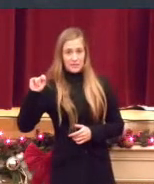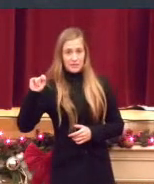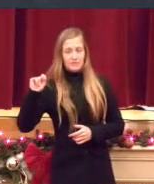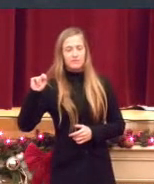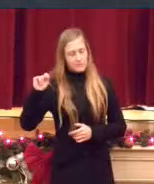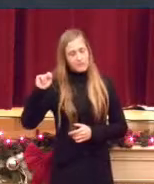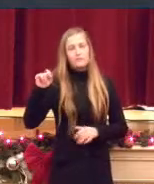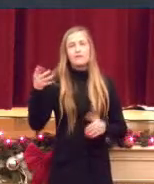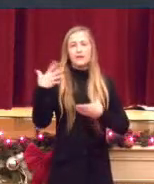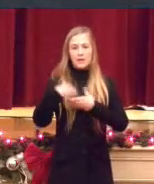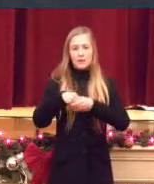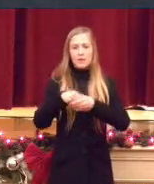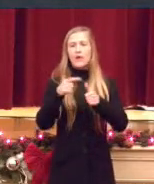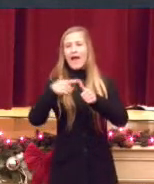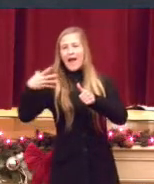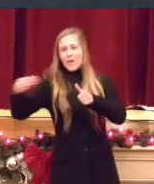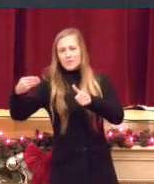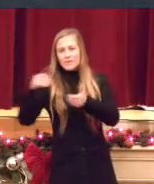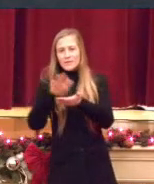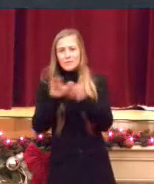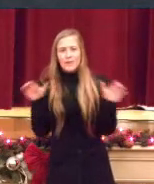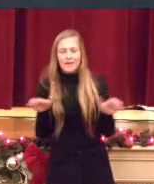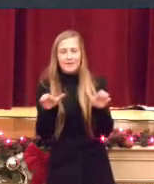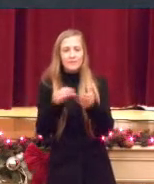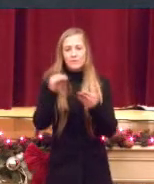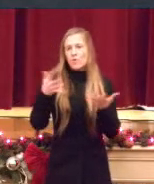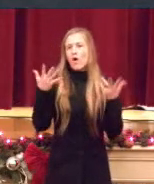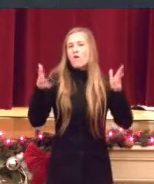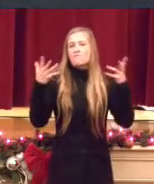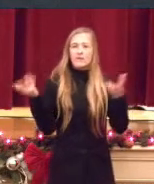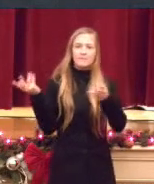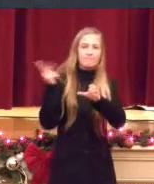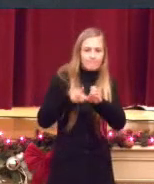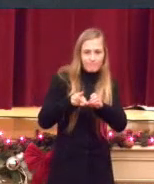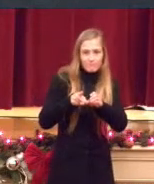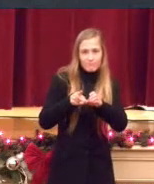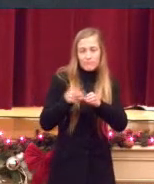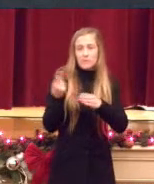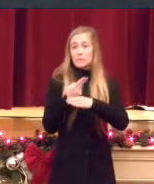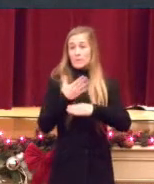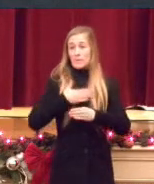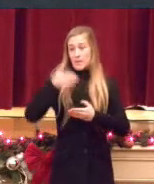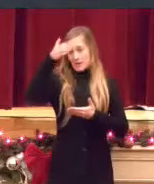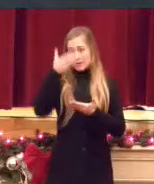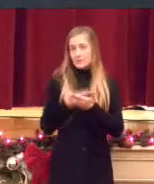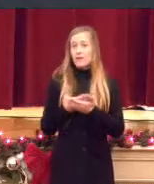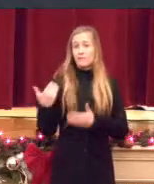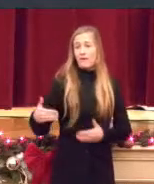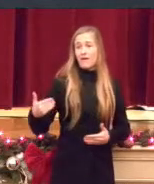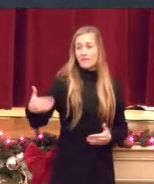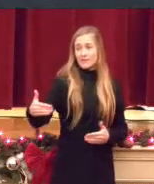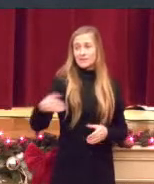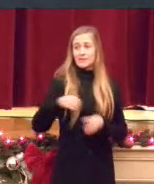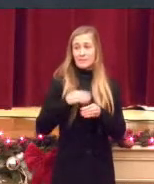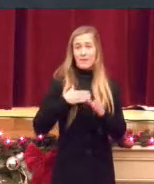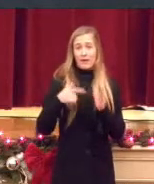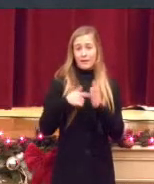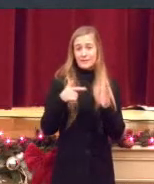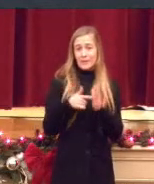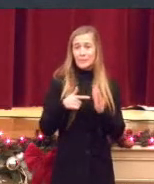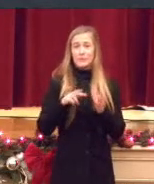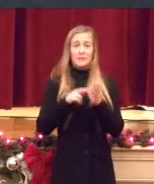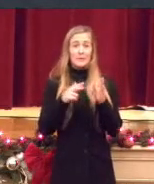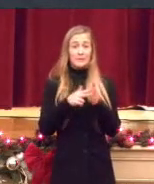enrichment includes extracurricular activities that students already participate in, right? I use my son a lot of times in my examples because that way I don't have to